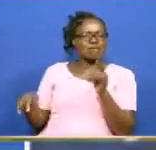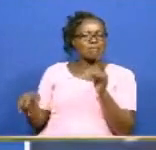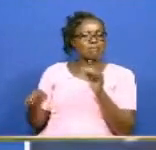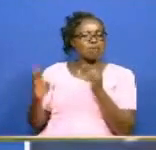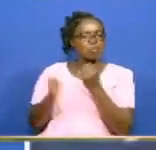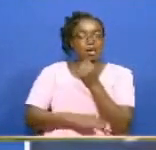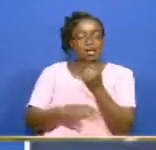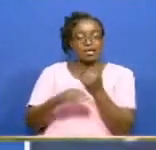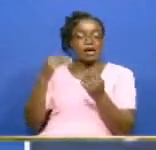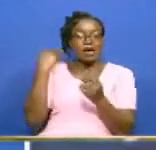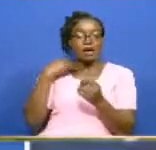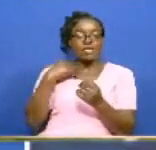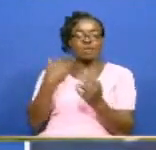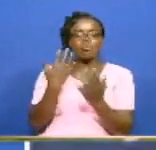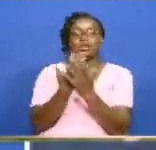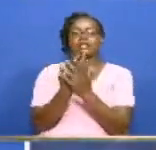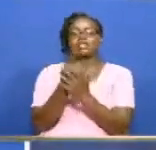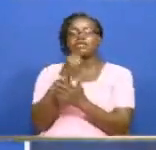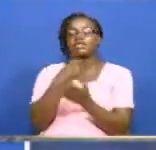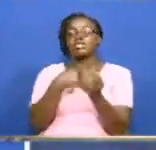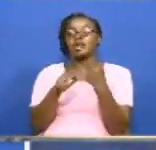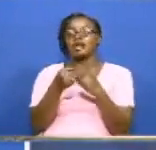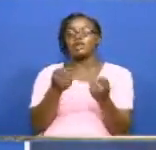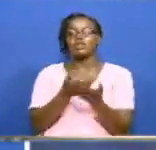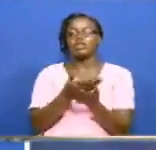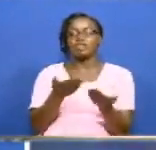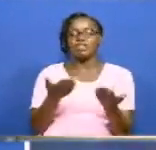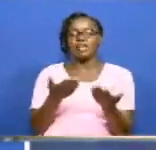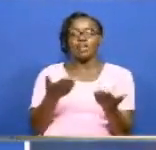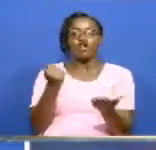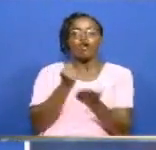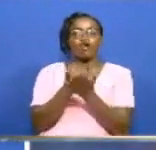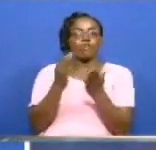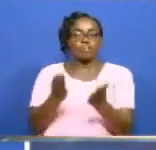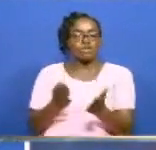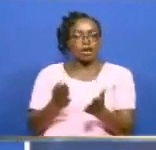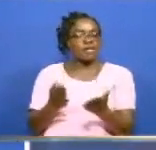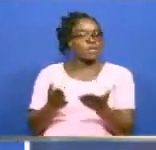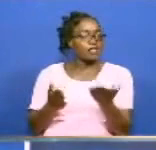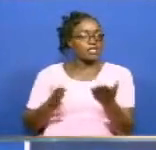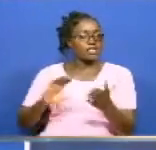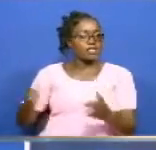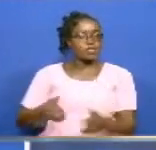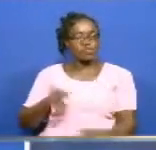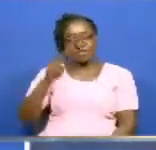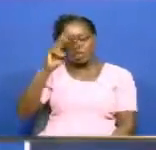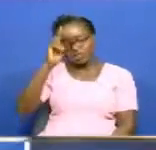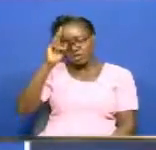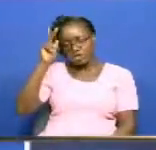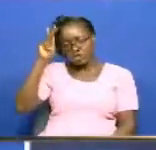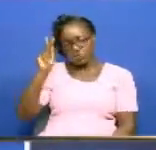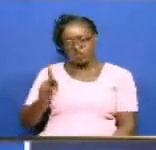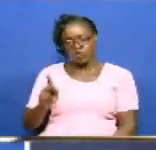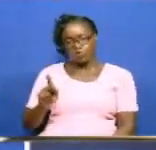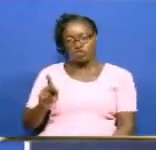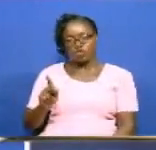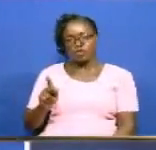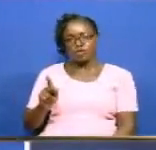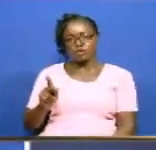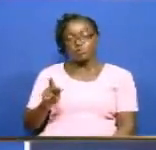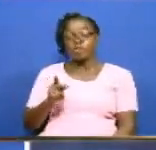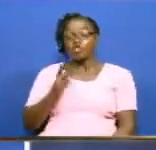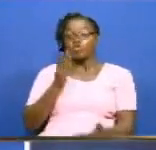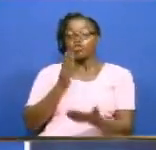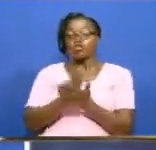be arrested and action taken. Afisa mkuu wa polisi katika kaunti ya Kisumu, Ransom Lolmodoni,